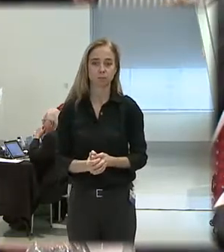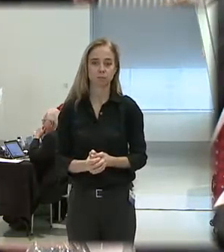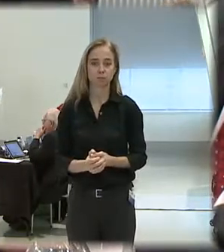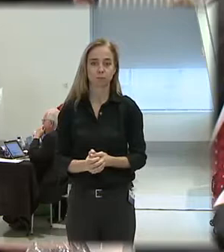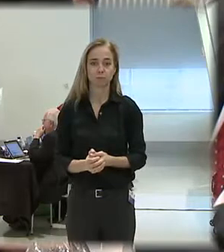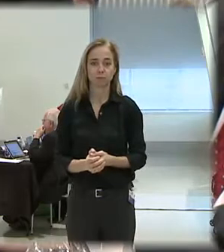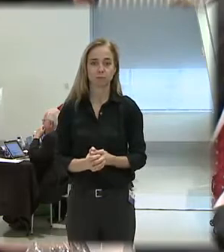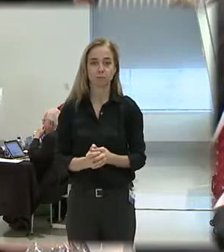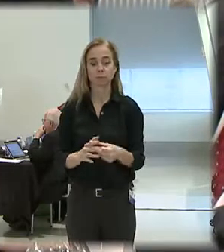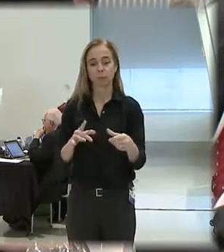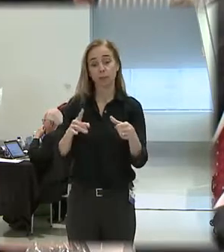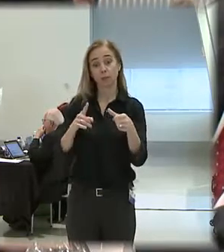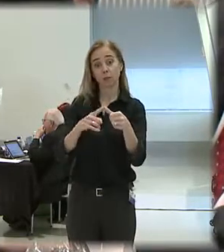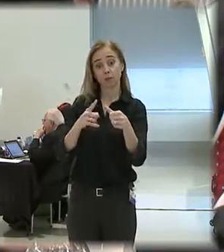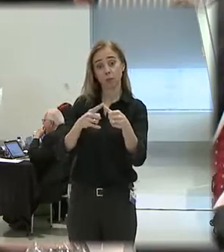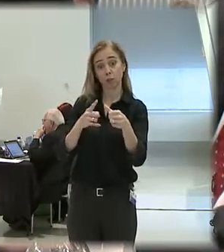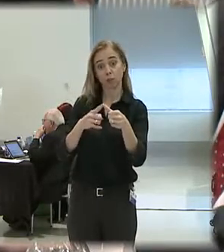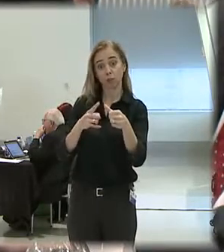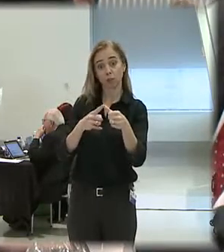In the first